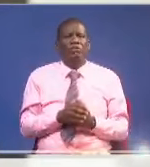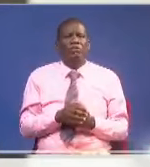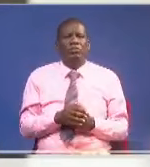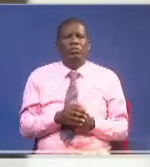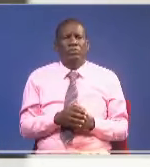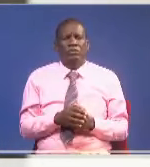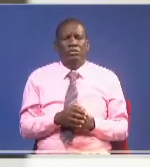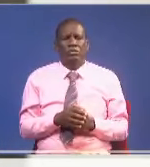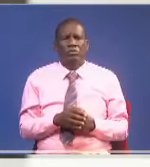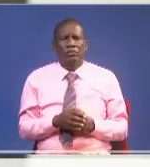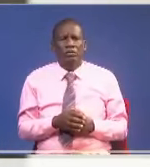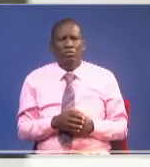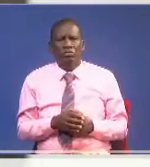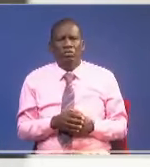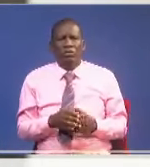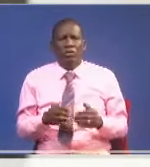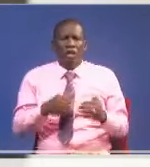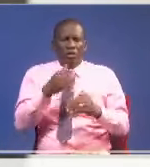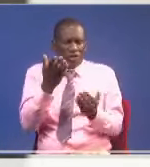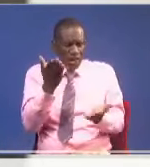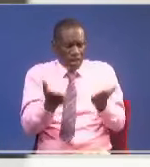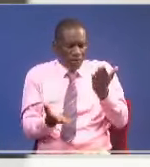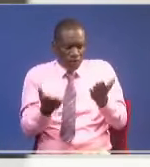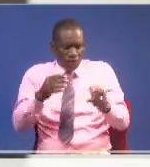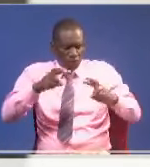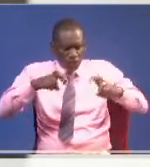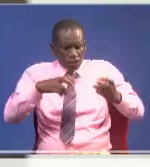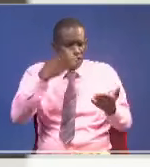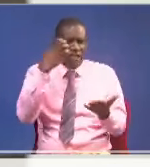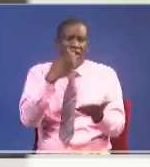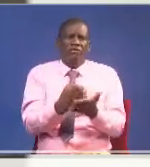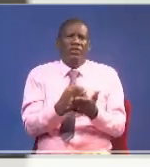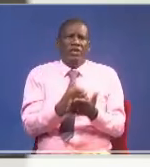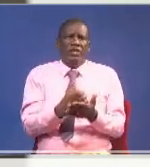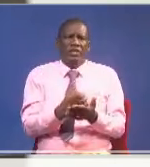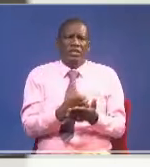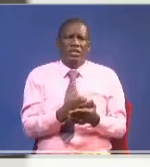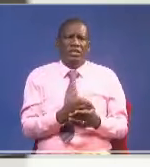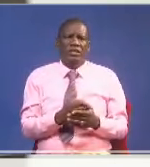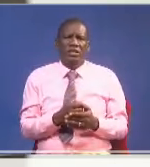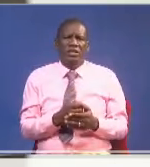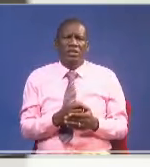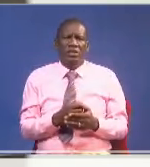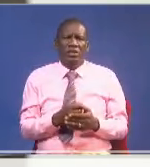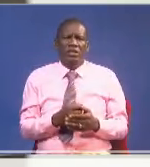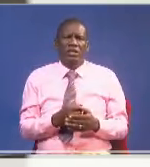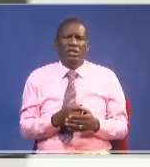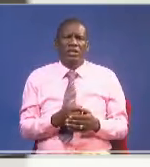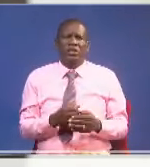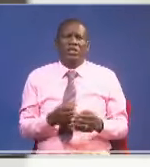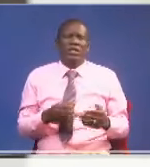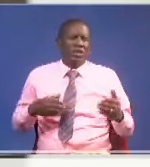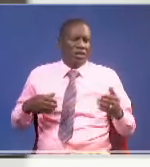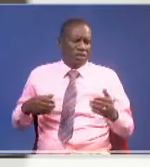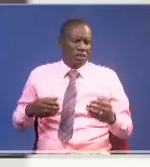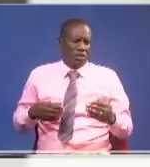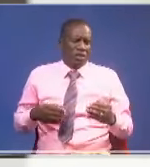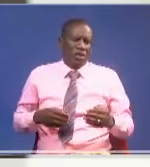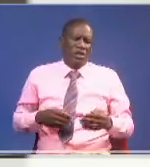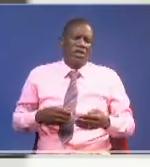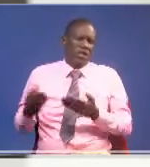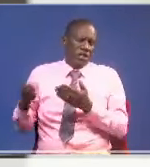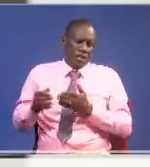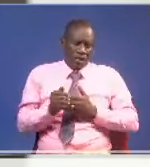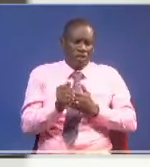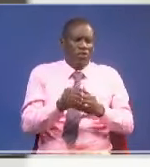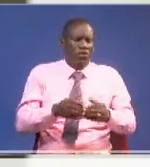The foregoing evaluation of the evidence leads to the inevitable conclusion that there